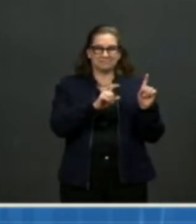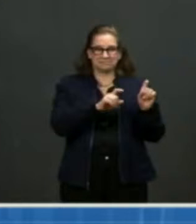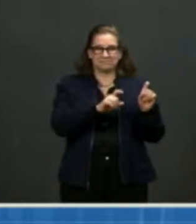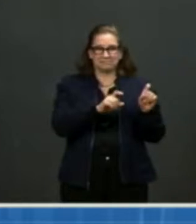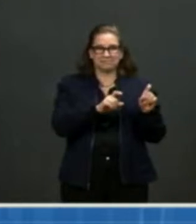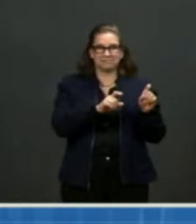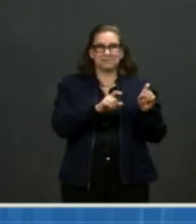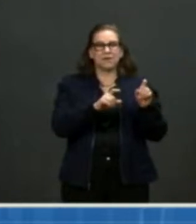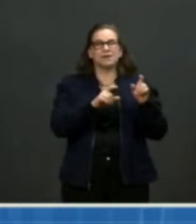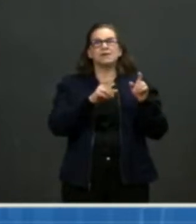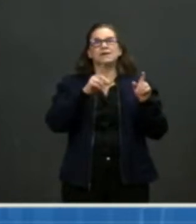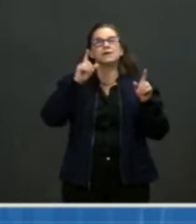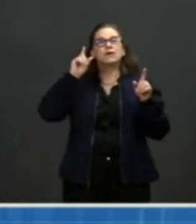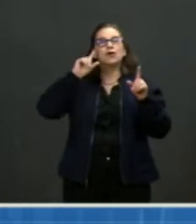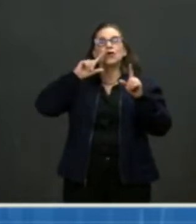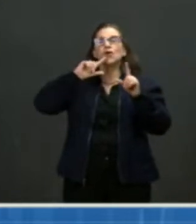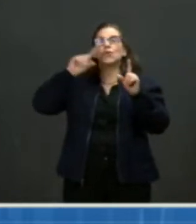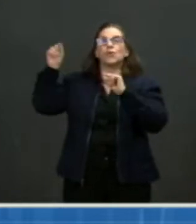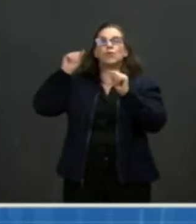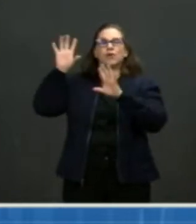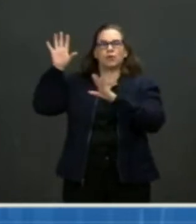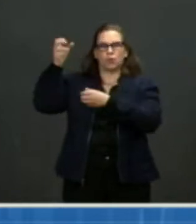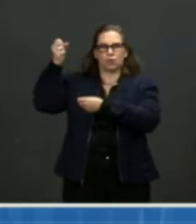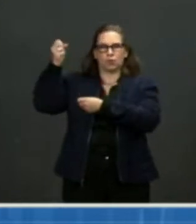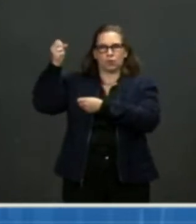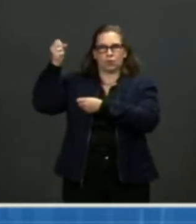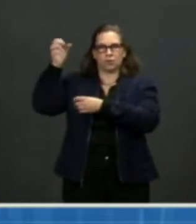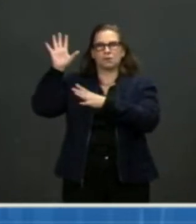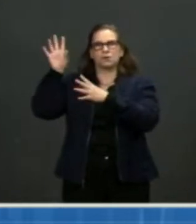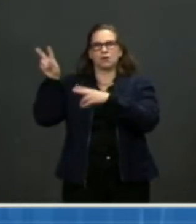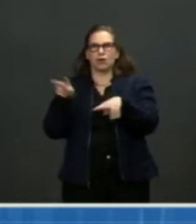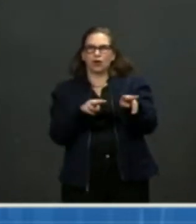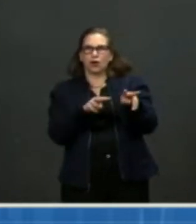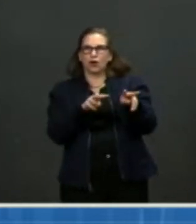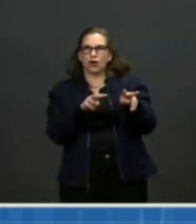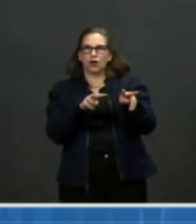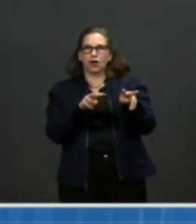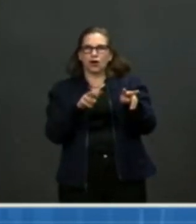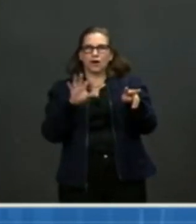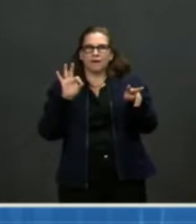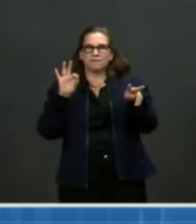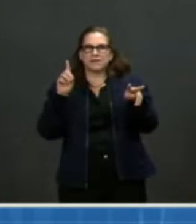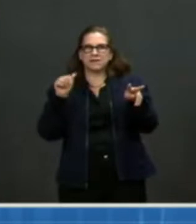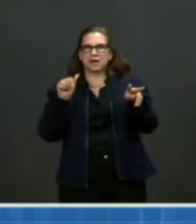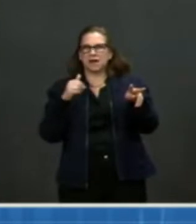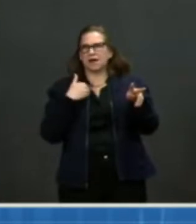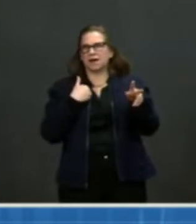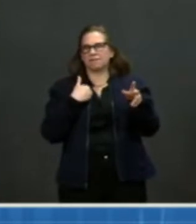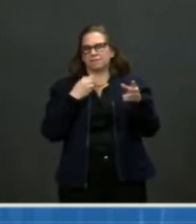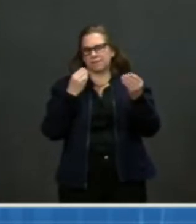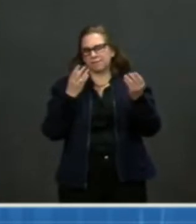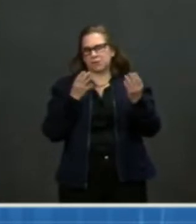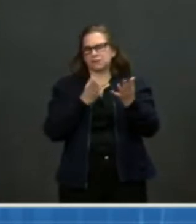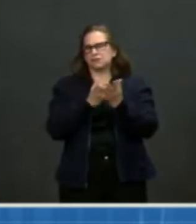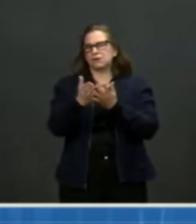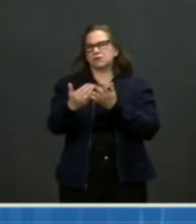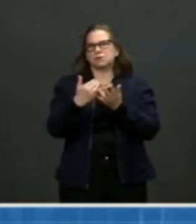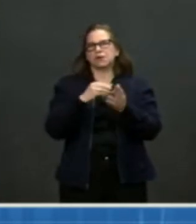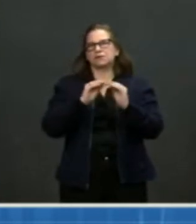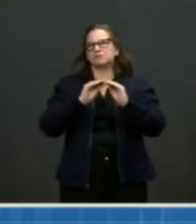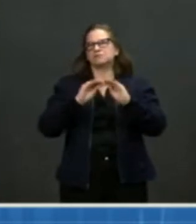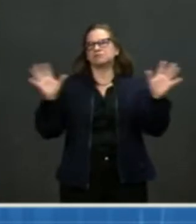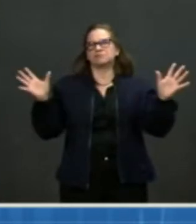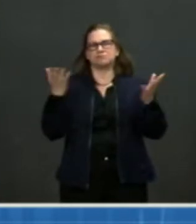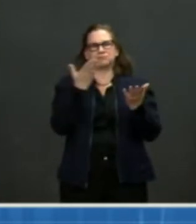after that, we will help interpret the results to the public. So there was a second question, which I think is for